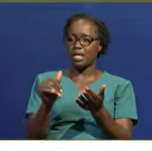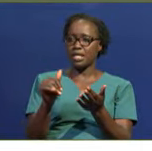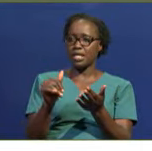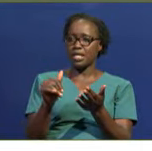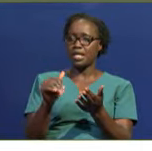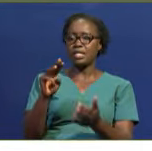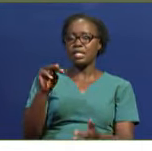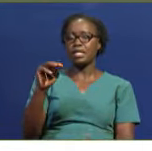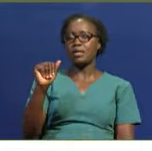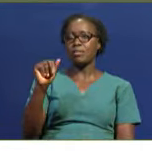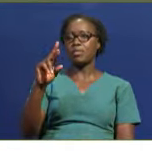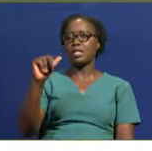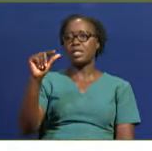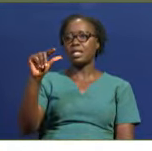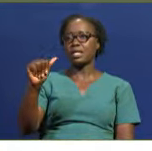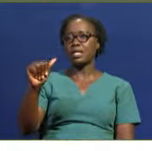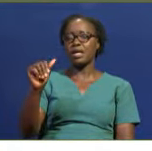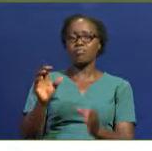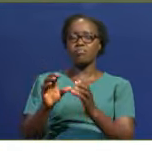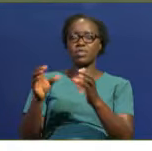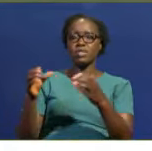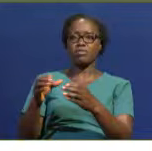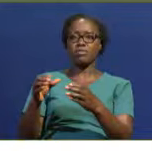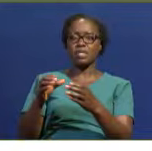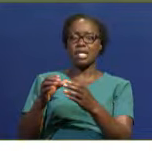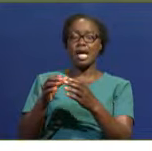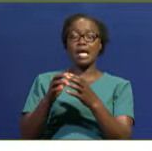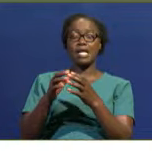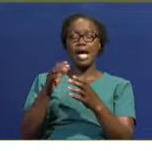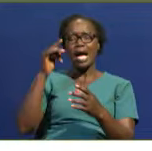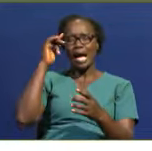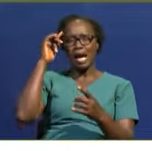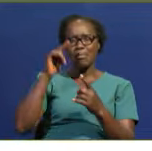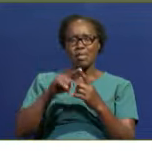the Maraga Task Force are a major